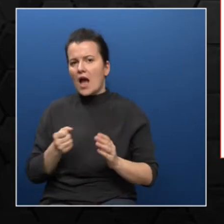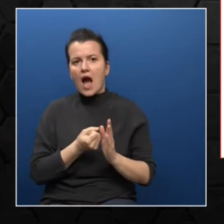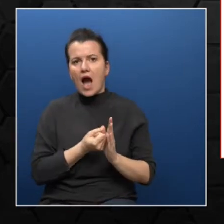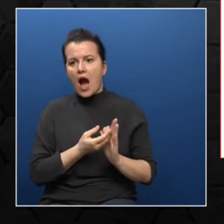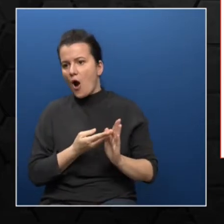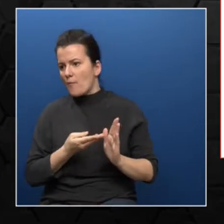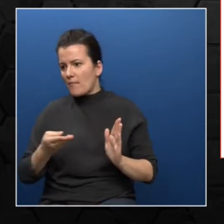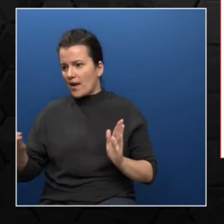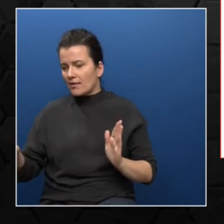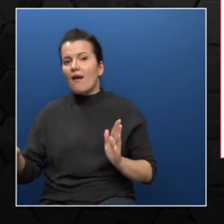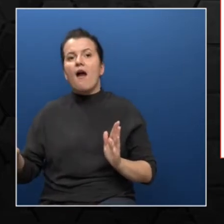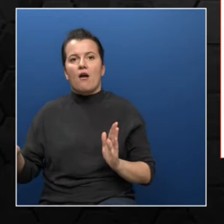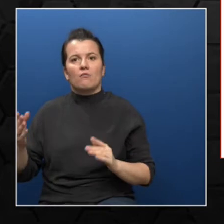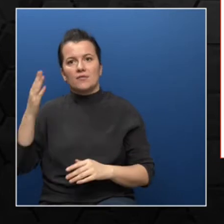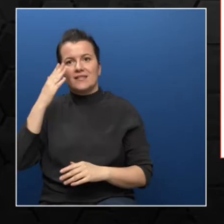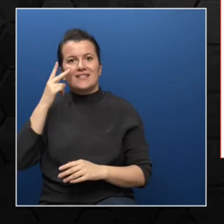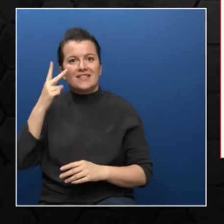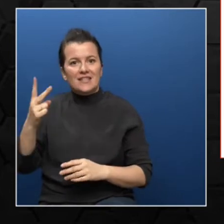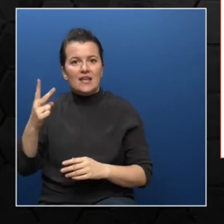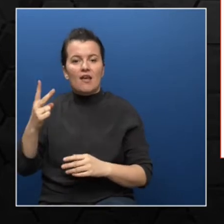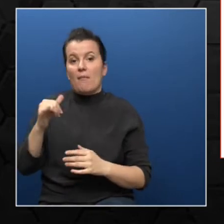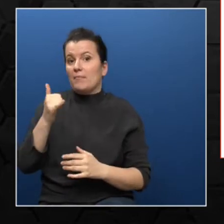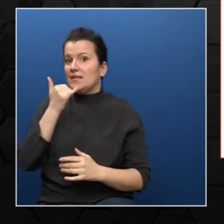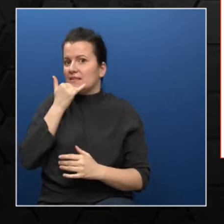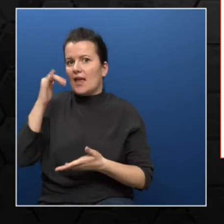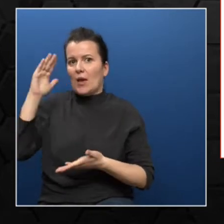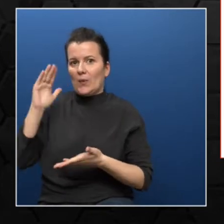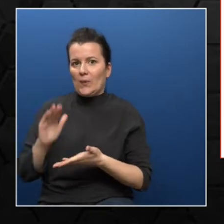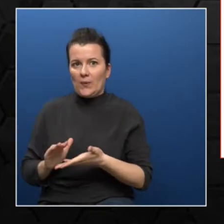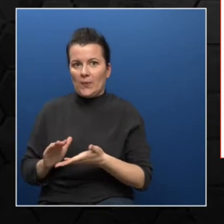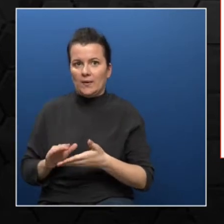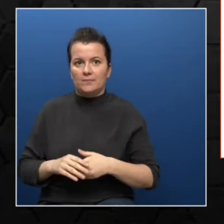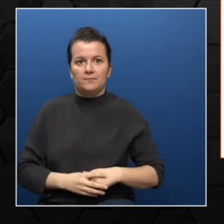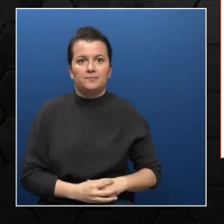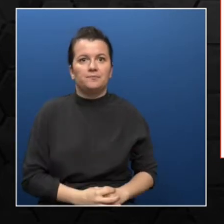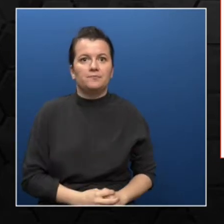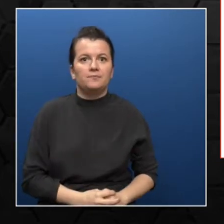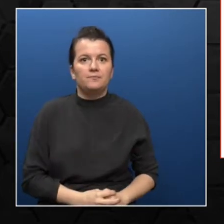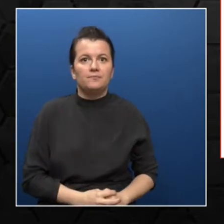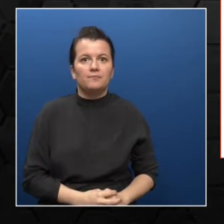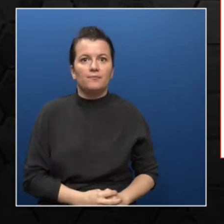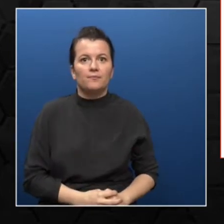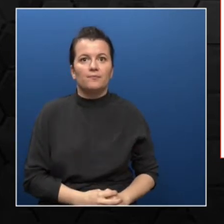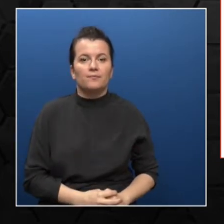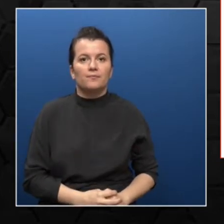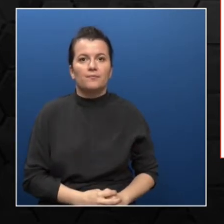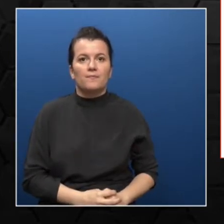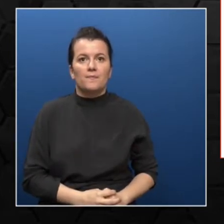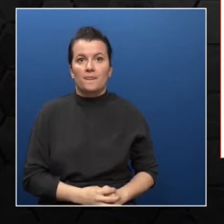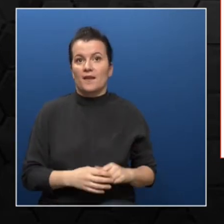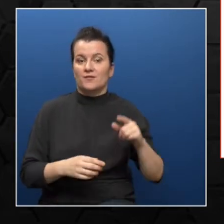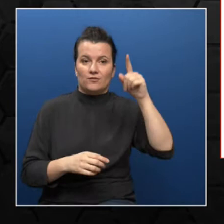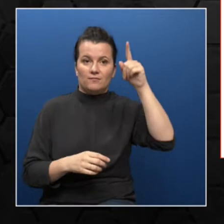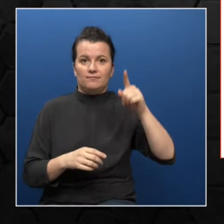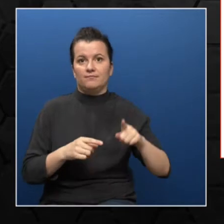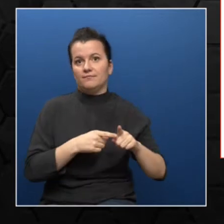a normal gradient descent method of trying to find the minimum. So basically the objective is that